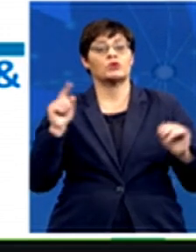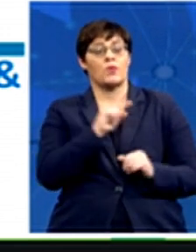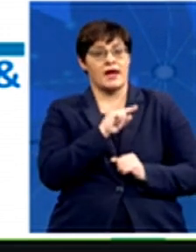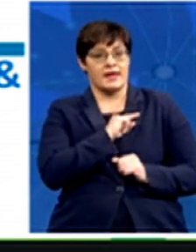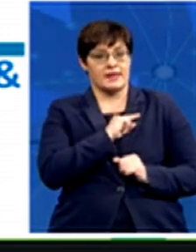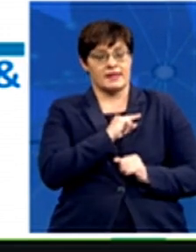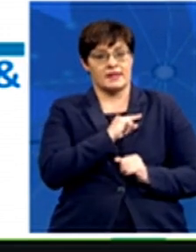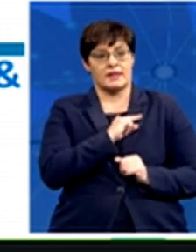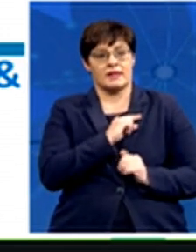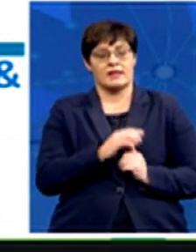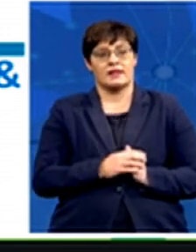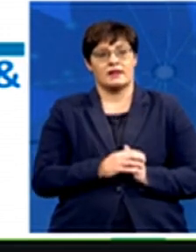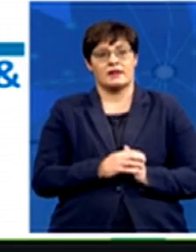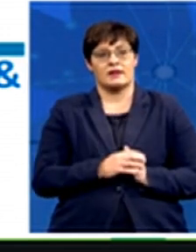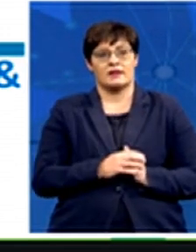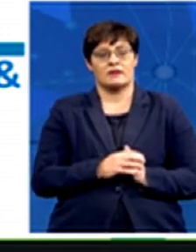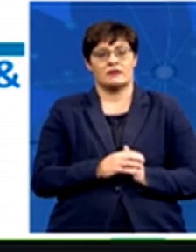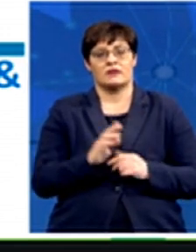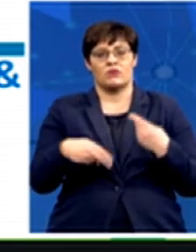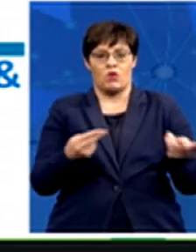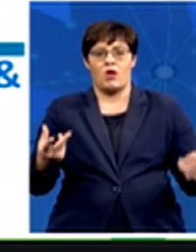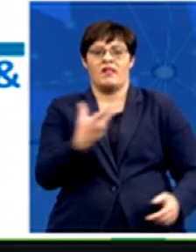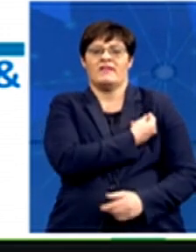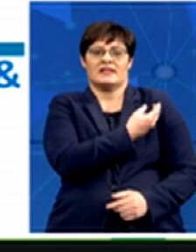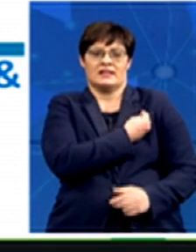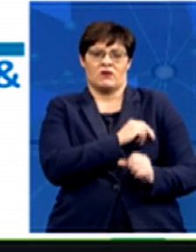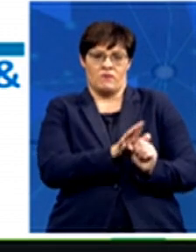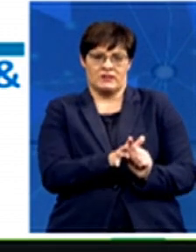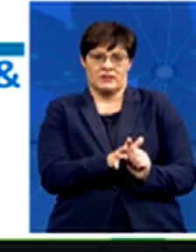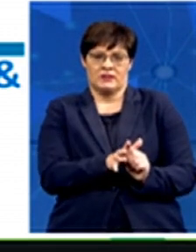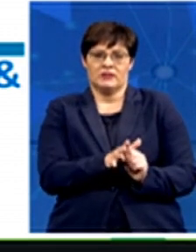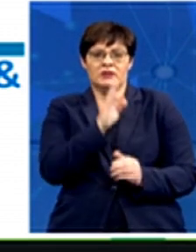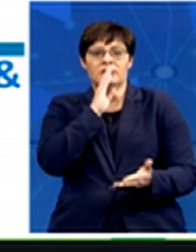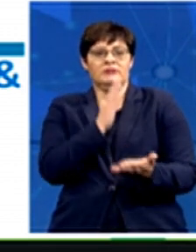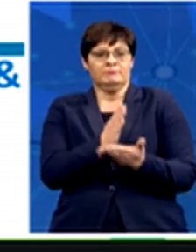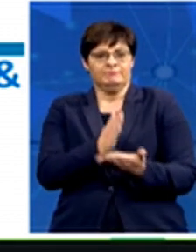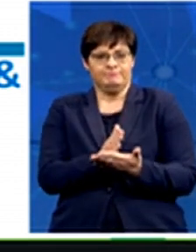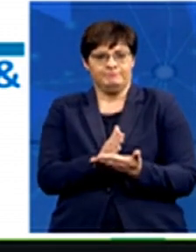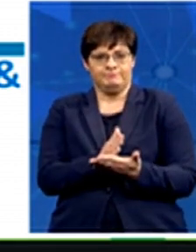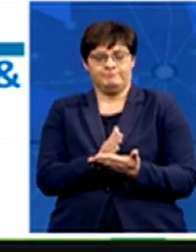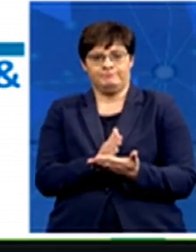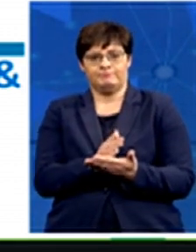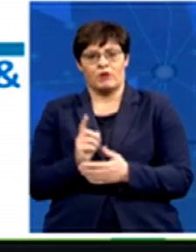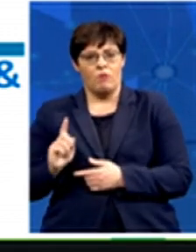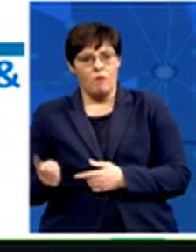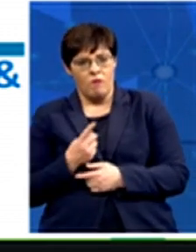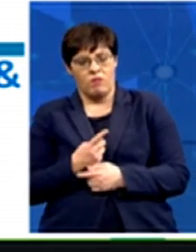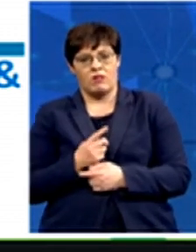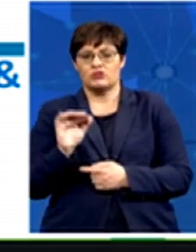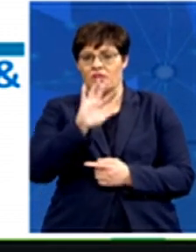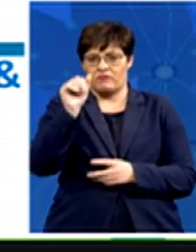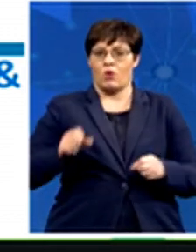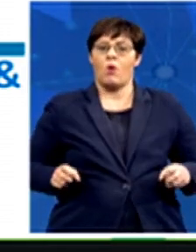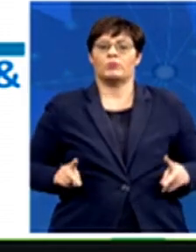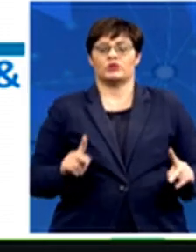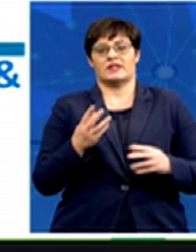rollout of the vaccines, just to ensure that everyone in South Africa will have the opportunity to report at the comfort